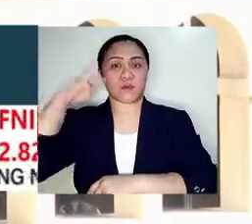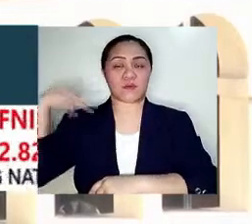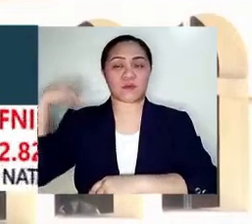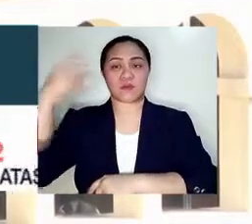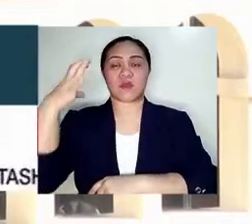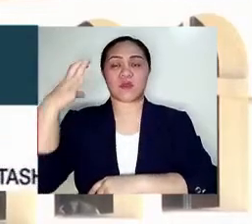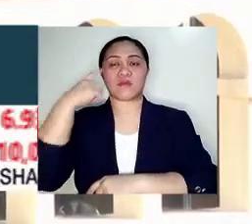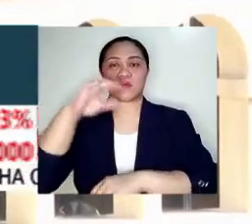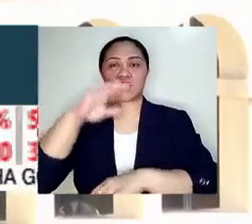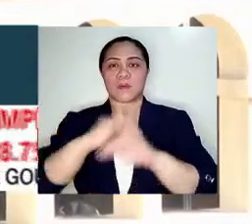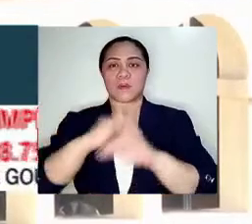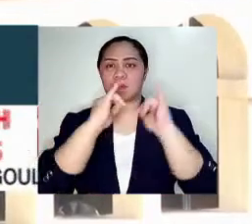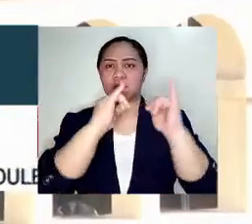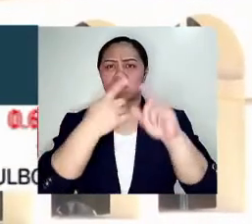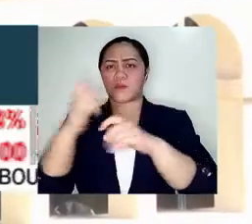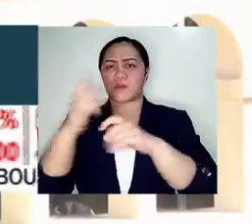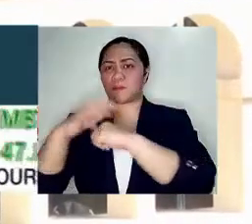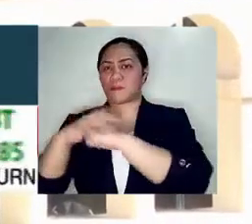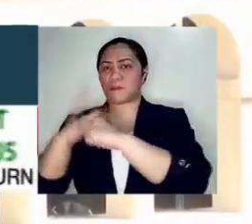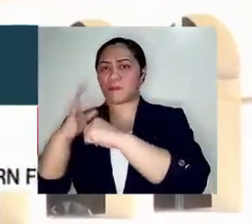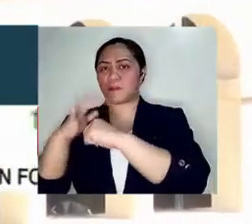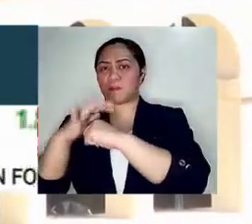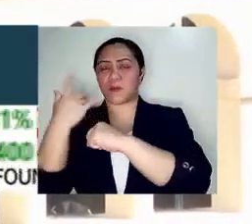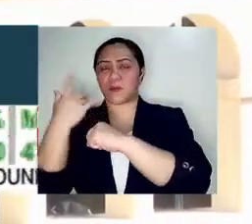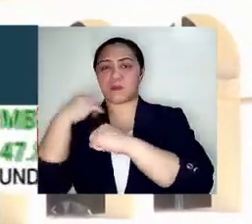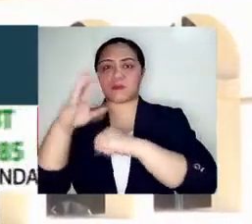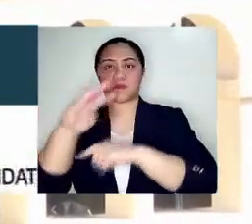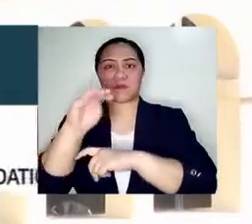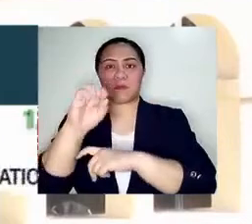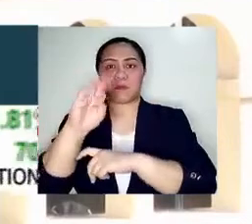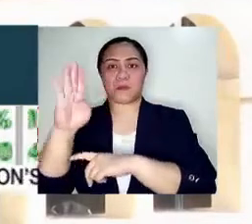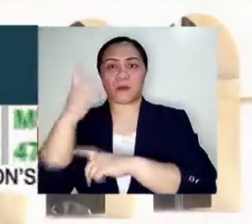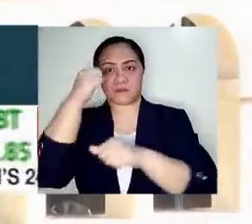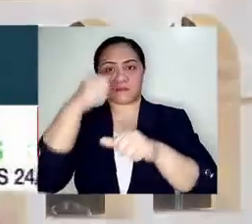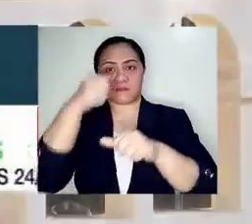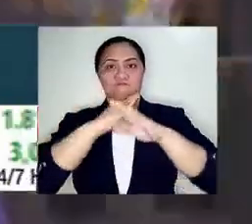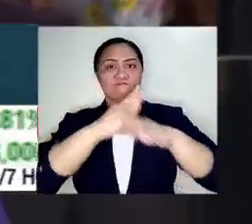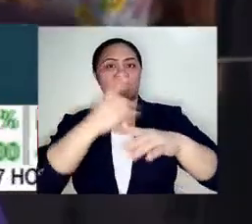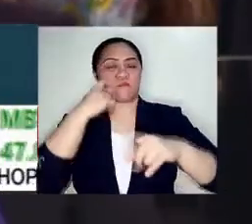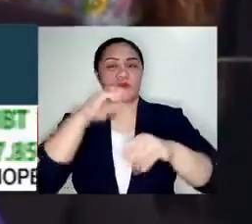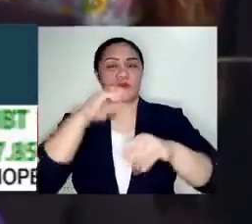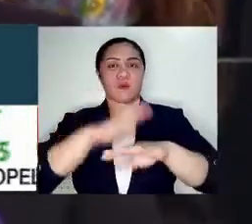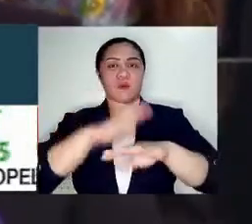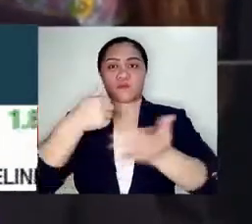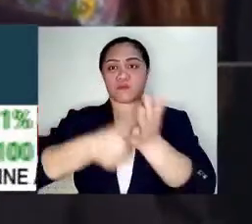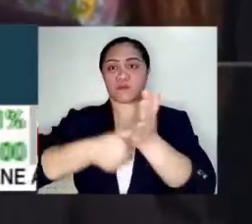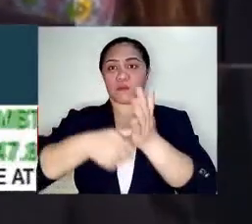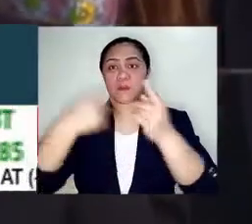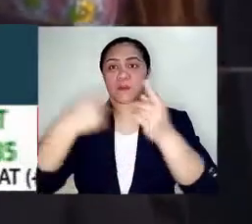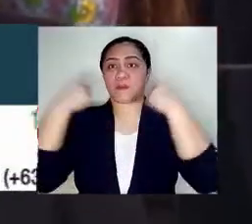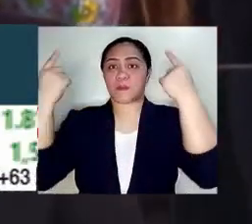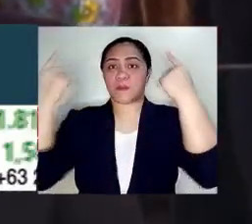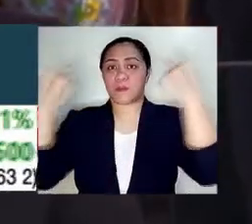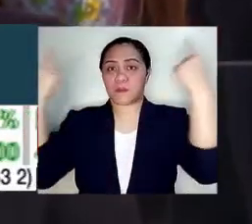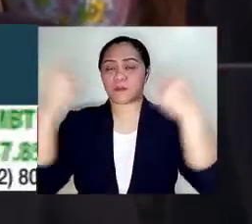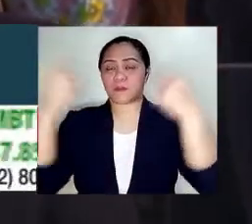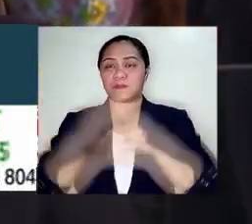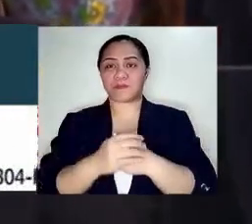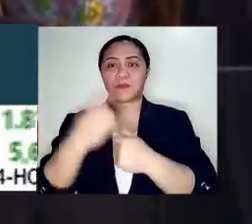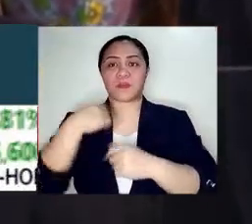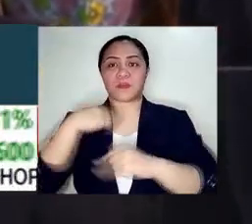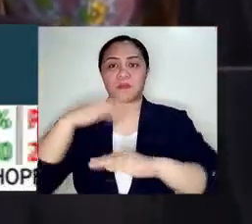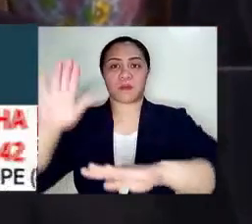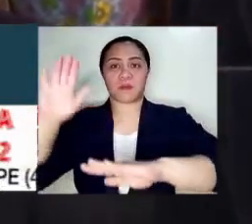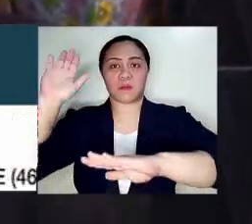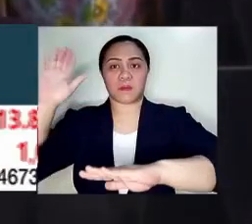Donald Trump-inspired mob that attempted to disrupt Congress from certifying their election victory. I, Kamala Davie Harris, do solemnly swear that